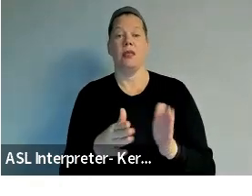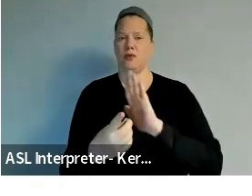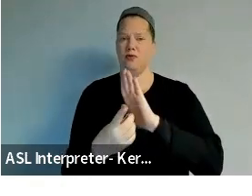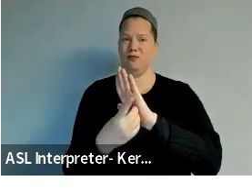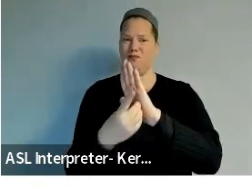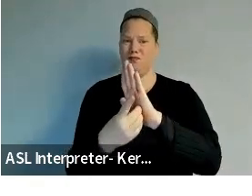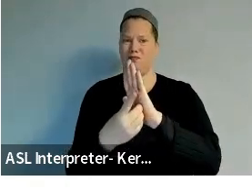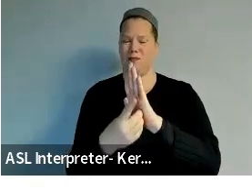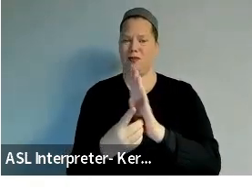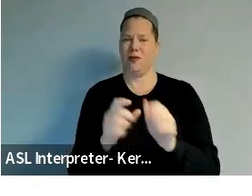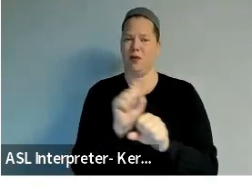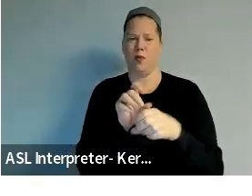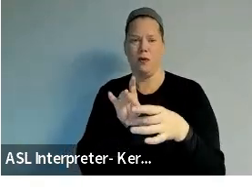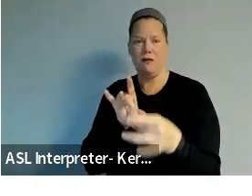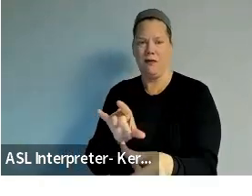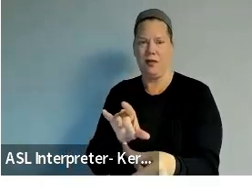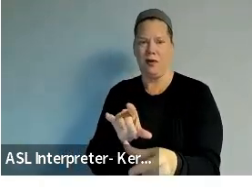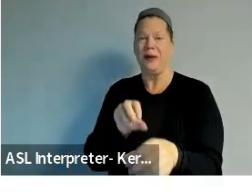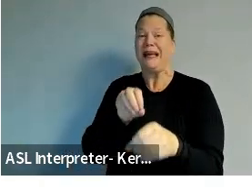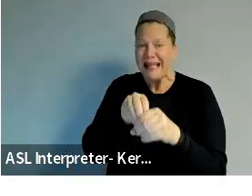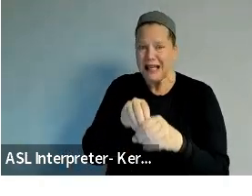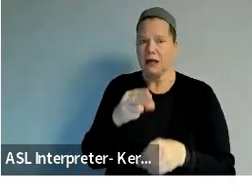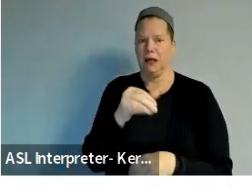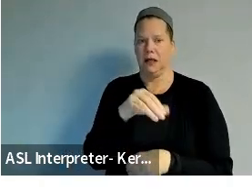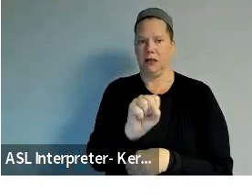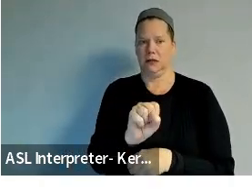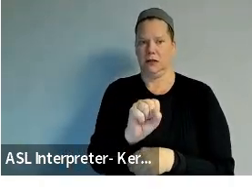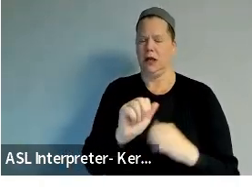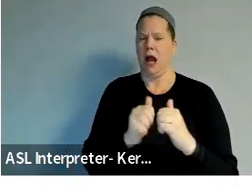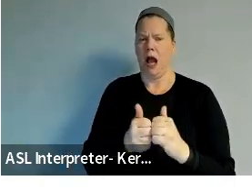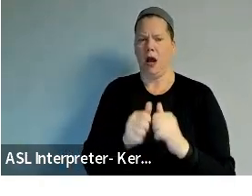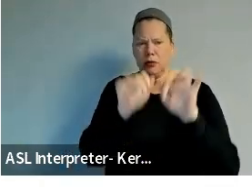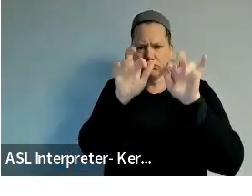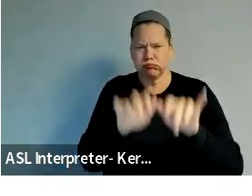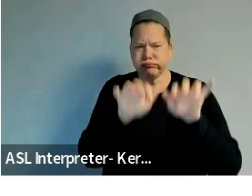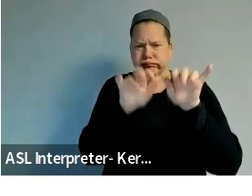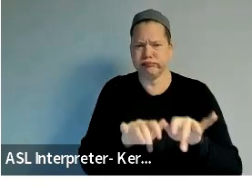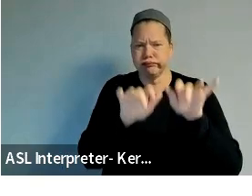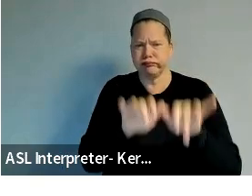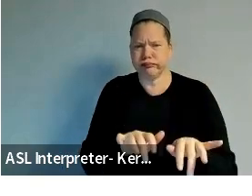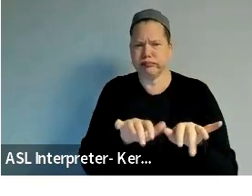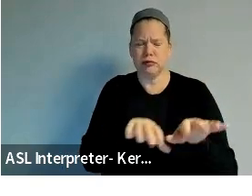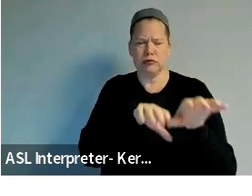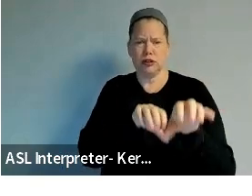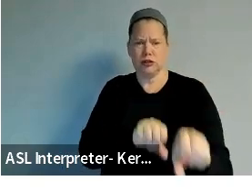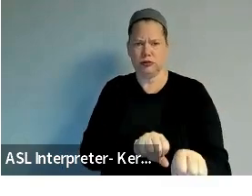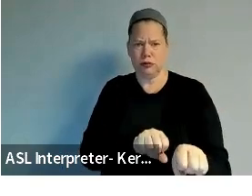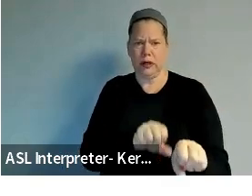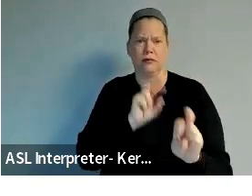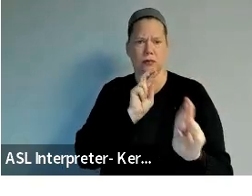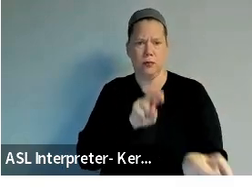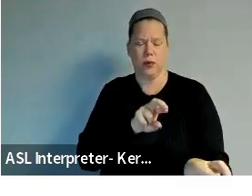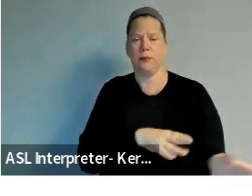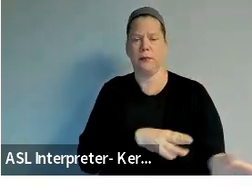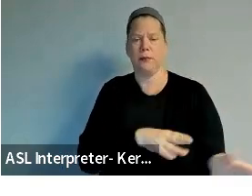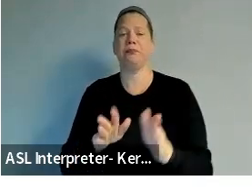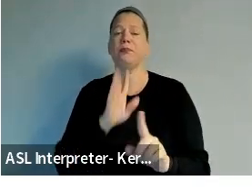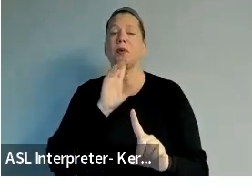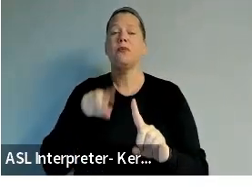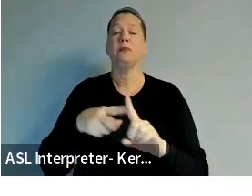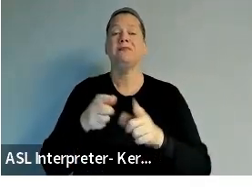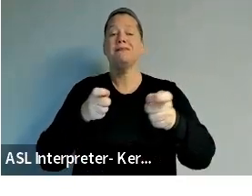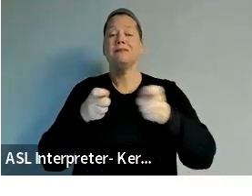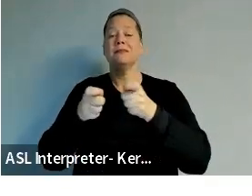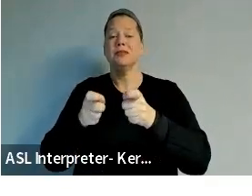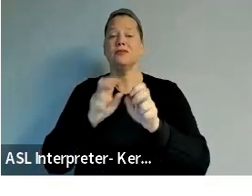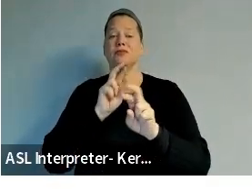in HCSIS to complete a restraint report. Then we will discuss management reports